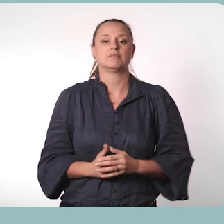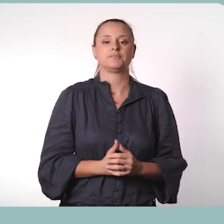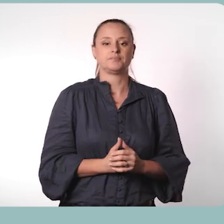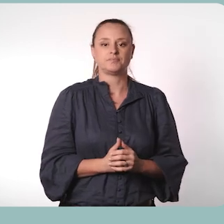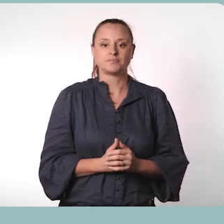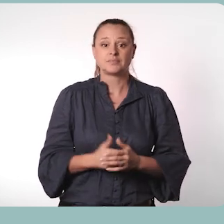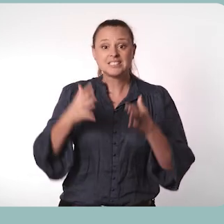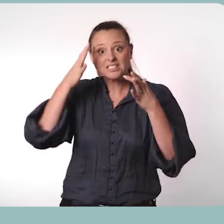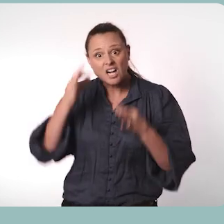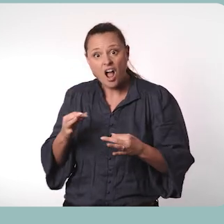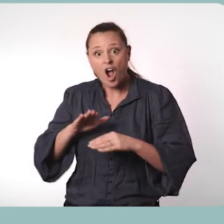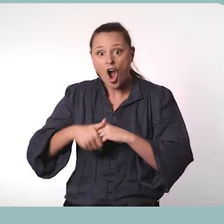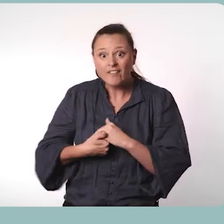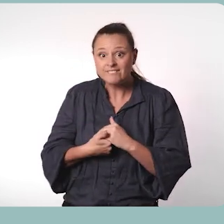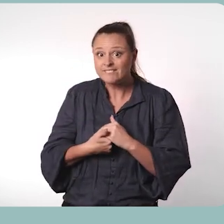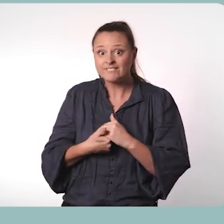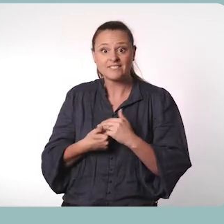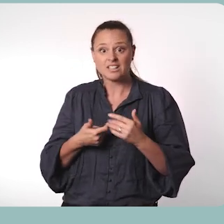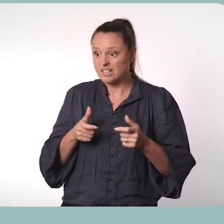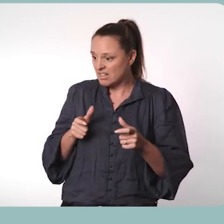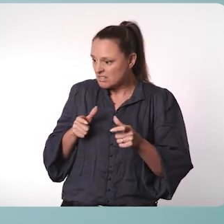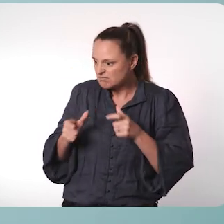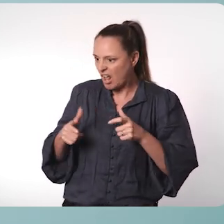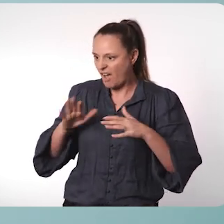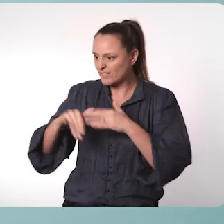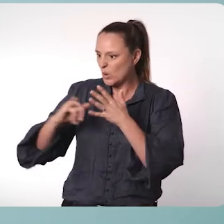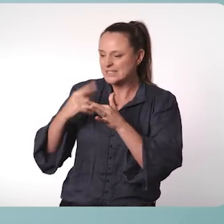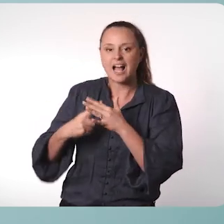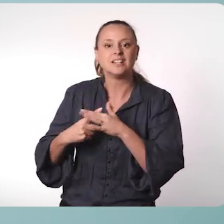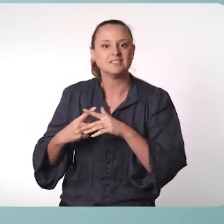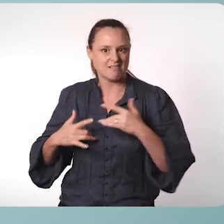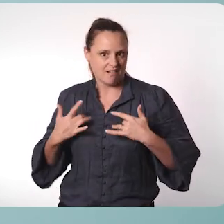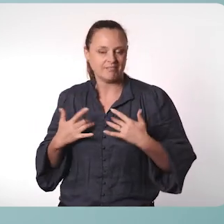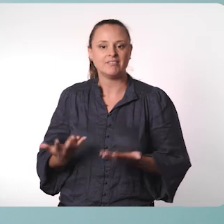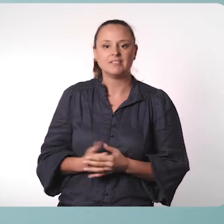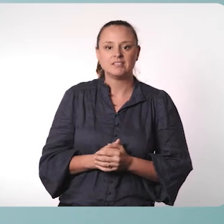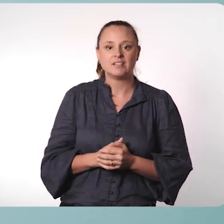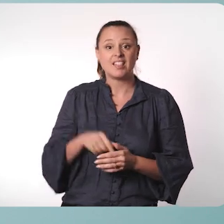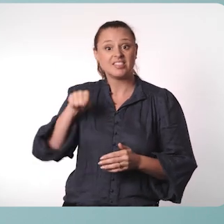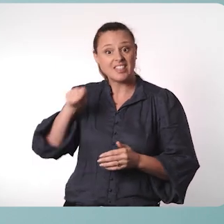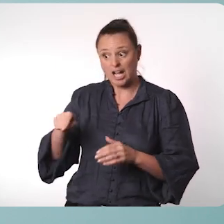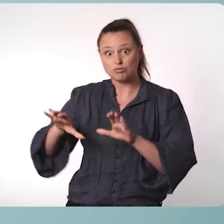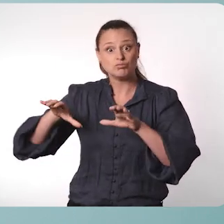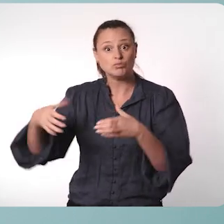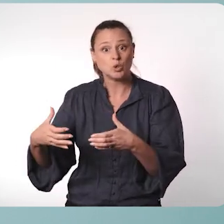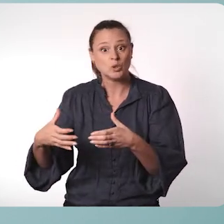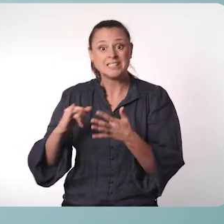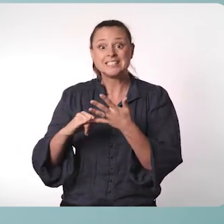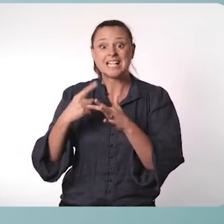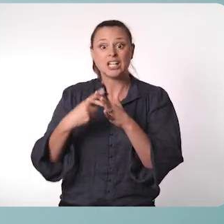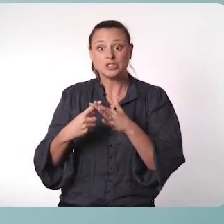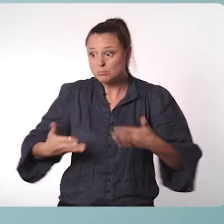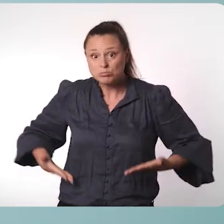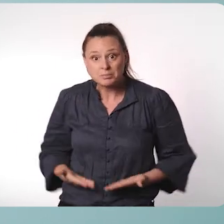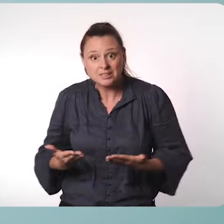decisions about someone's sexual health and choices for them. Did you know women and girls with disabilities experience sexual and reproductive